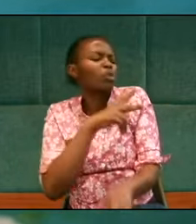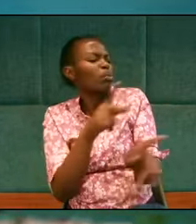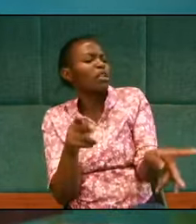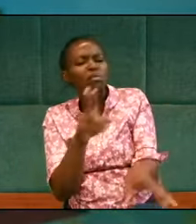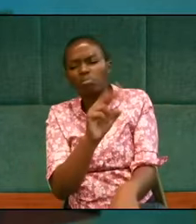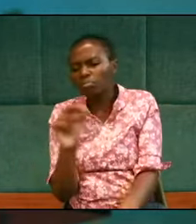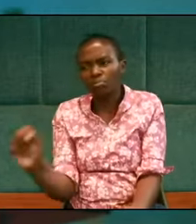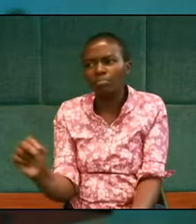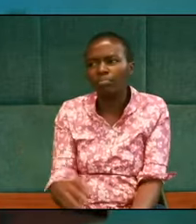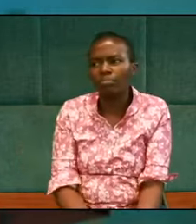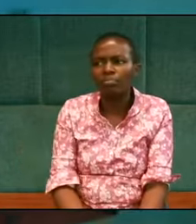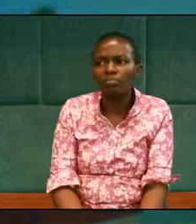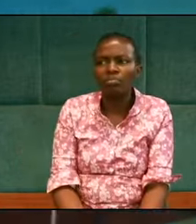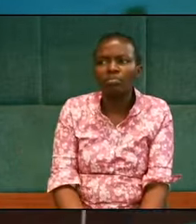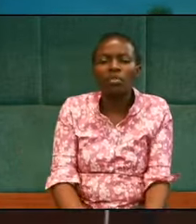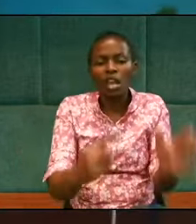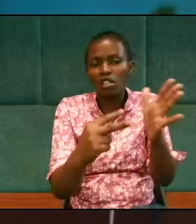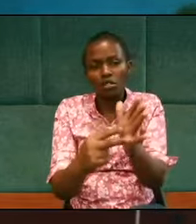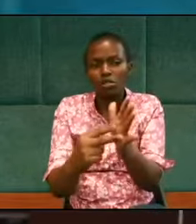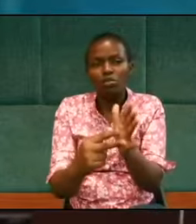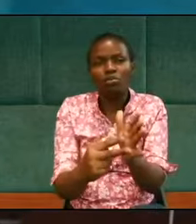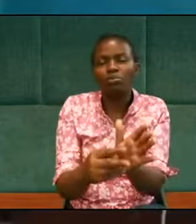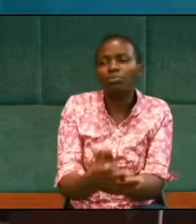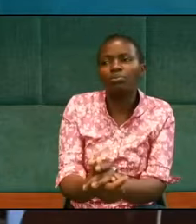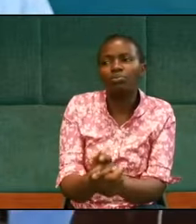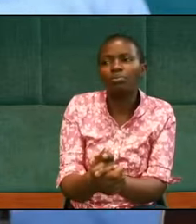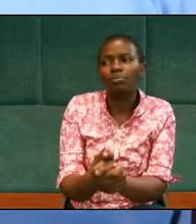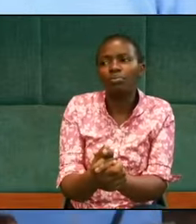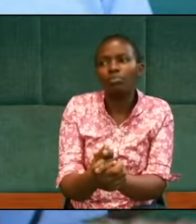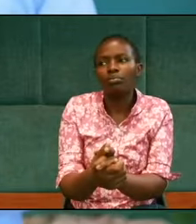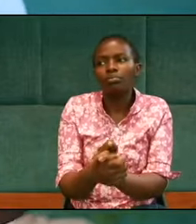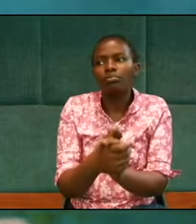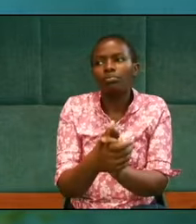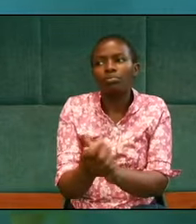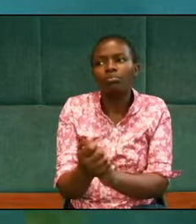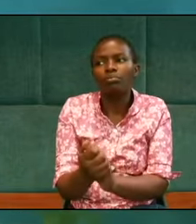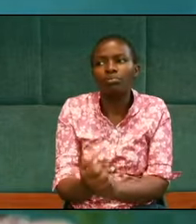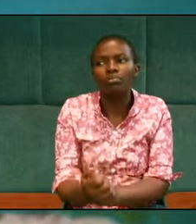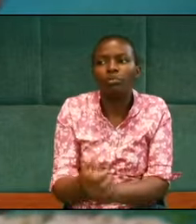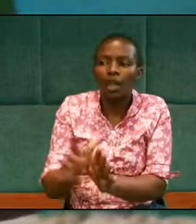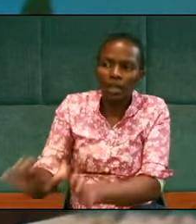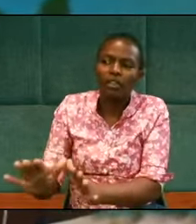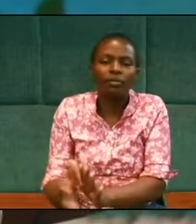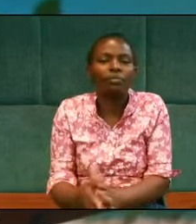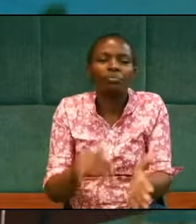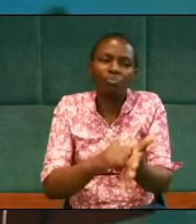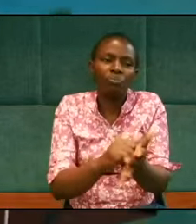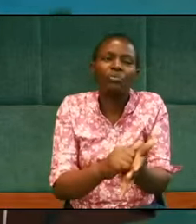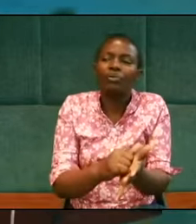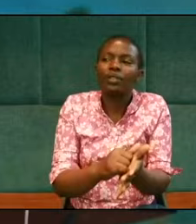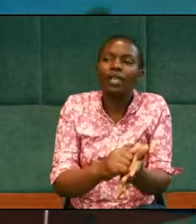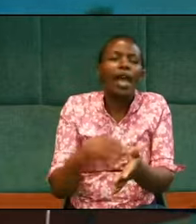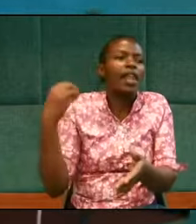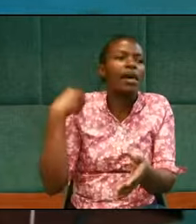Please. I'm going to prove it in scripture. At least. Okay, I will leave it. Number 10.